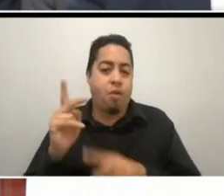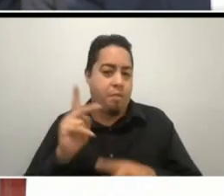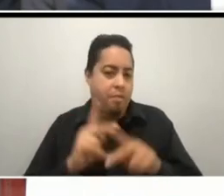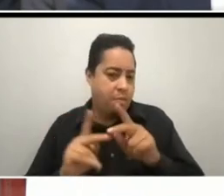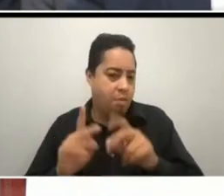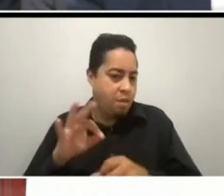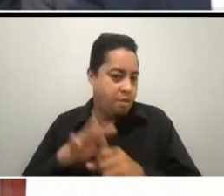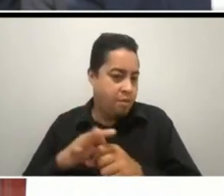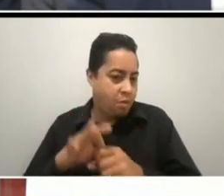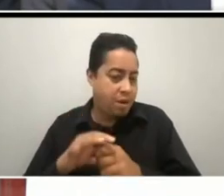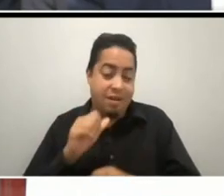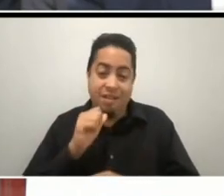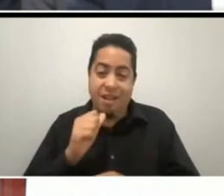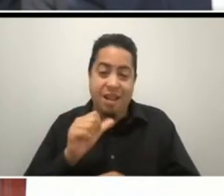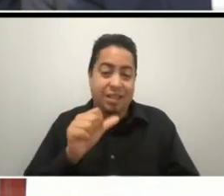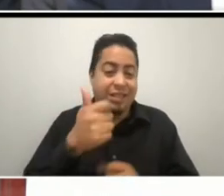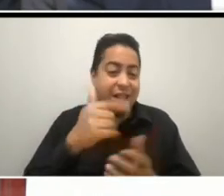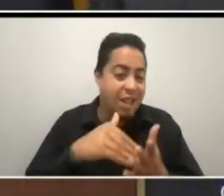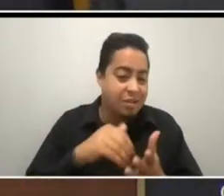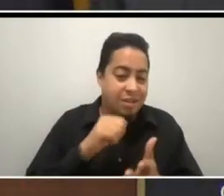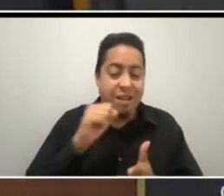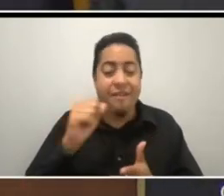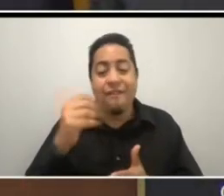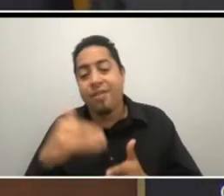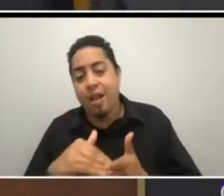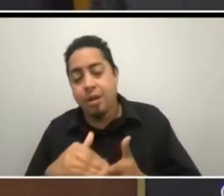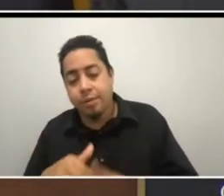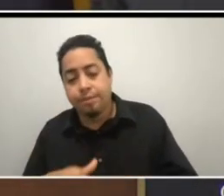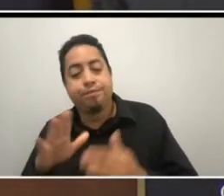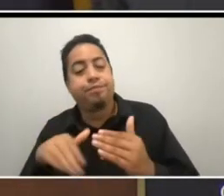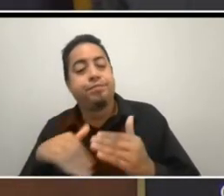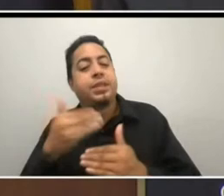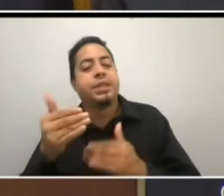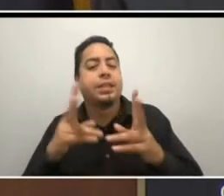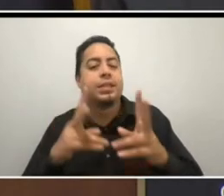10,000, not 5,000. Let's play the next clip.